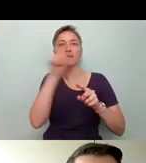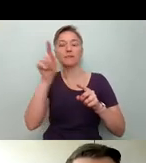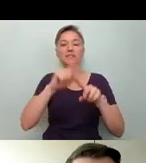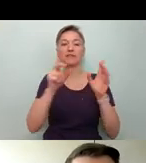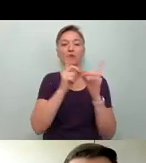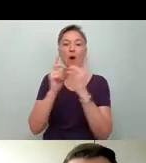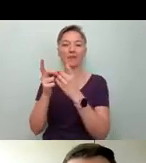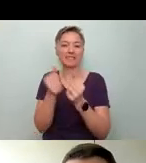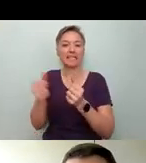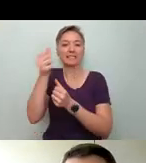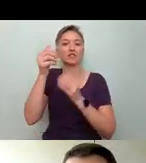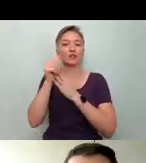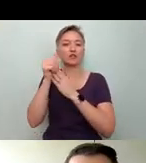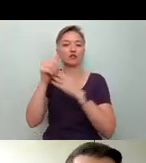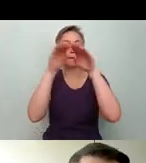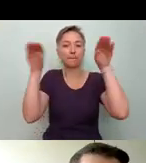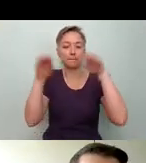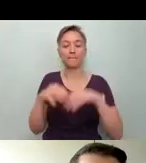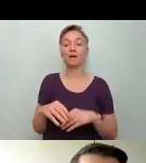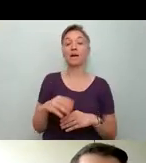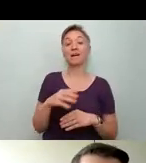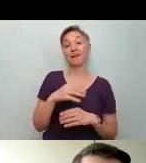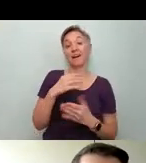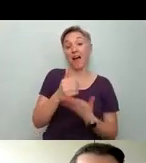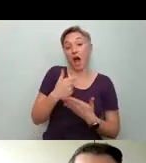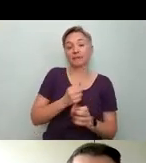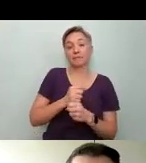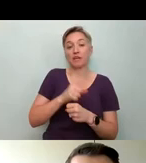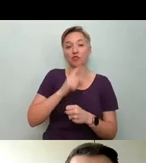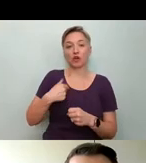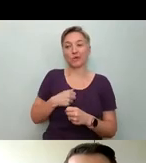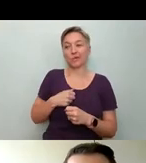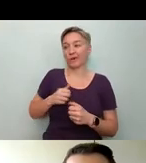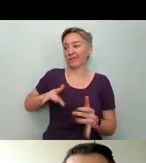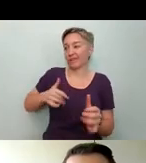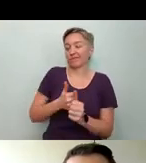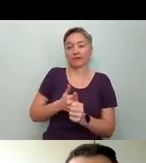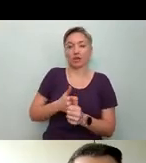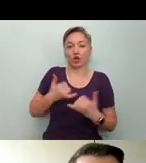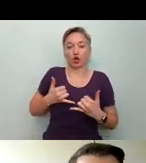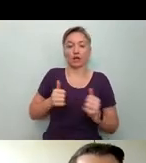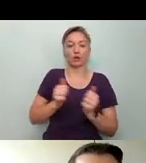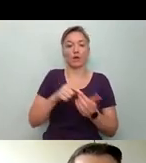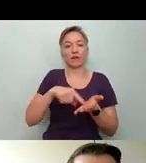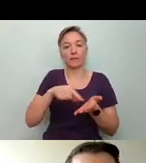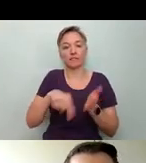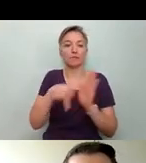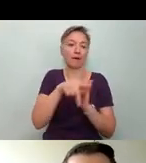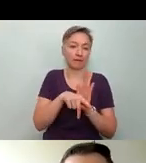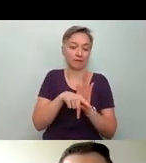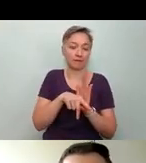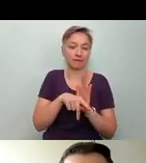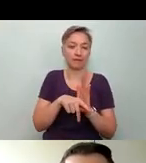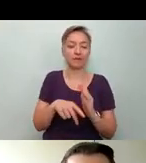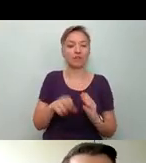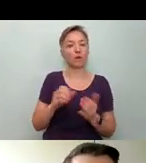will ultimately help us ensure that we're keeping current with our compensation policies and practices and working to drive consistency,